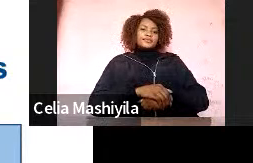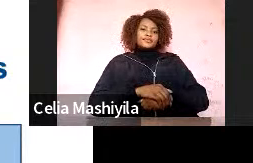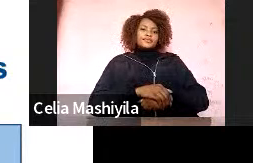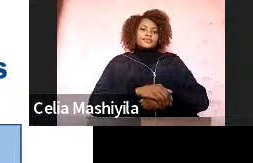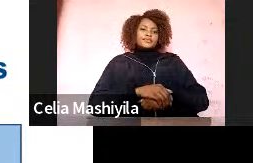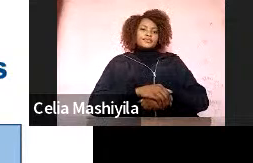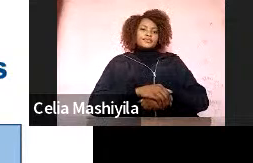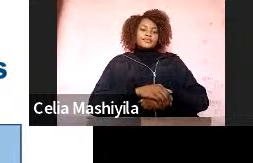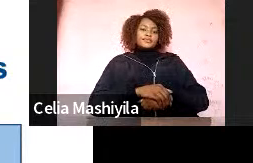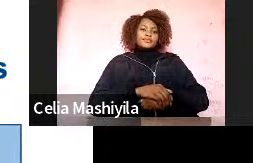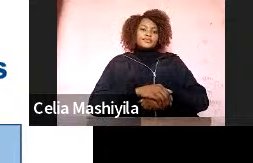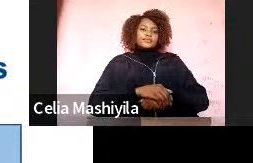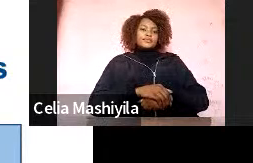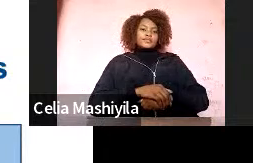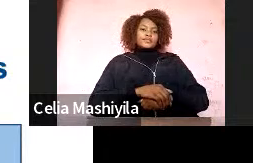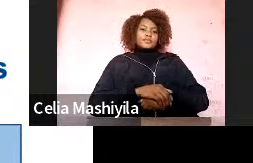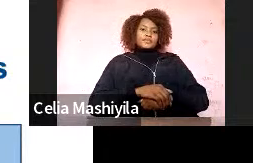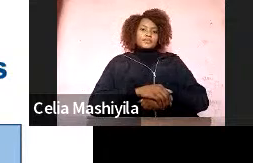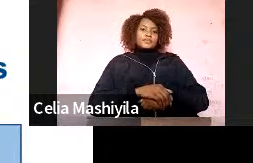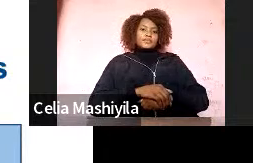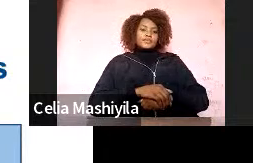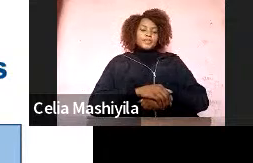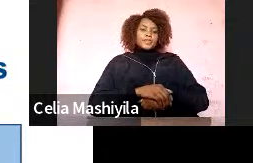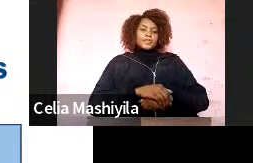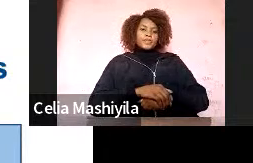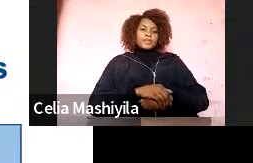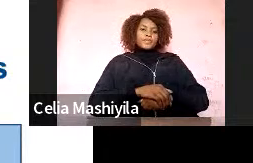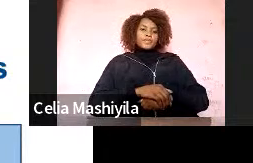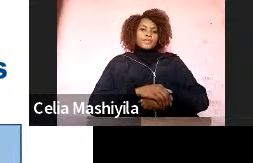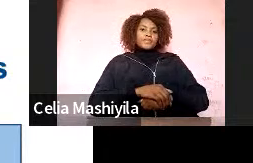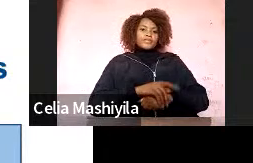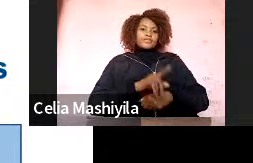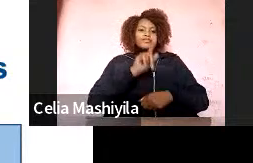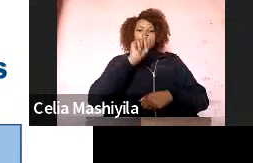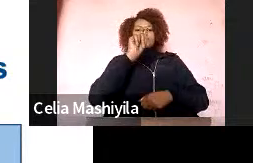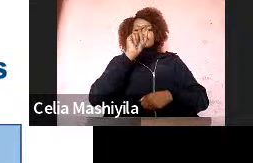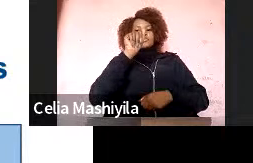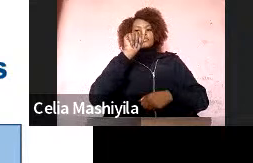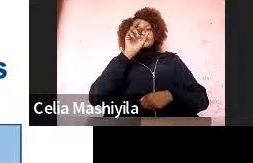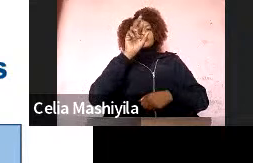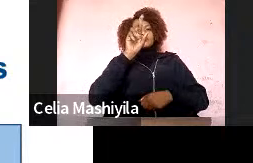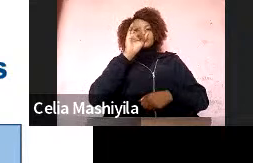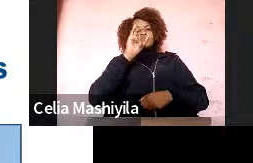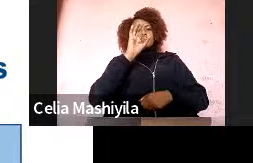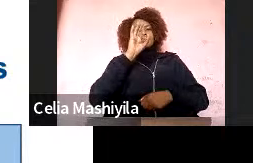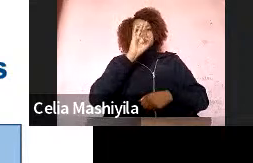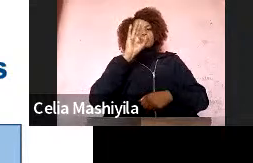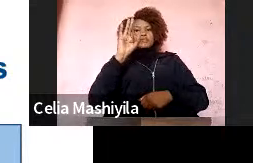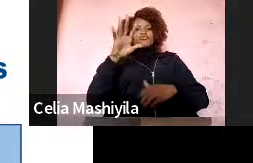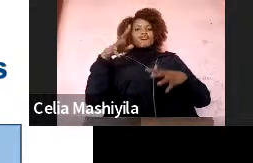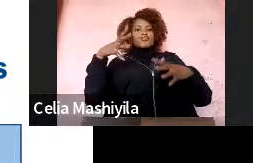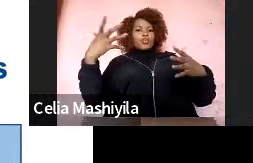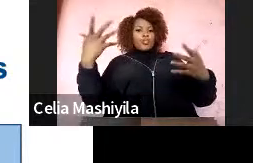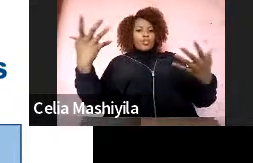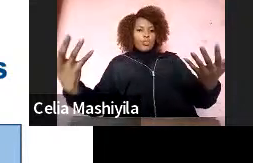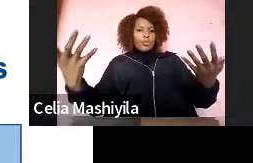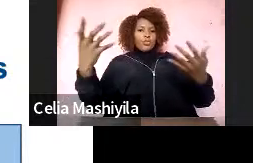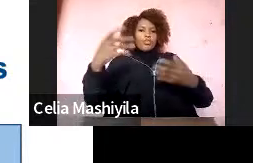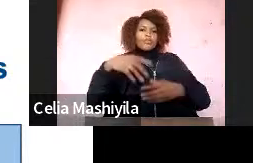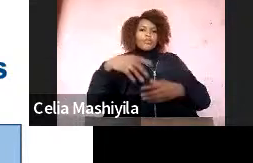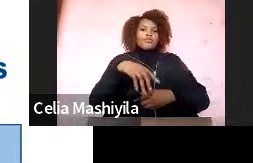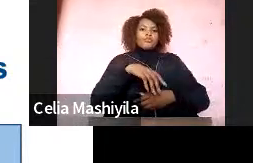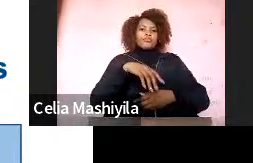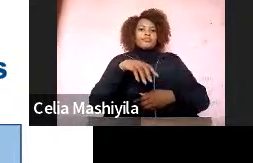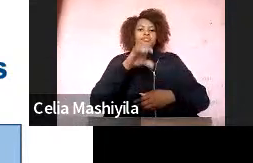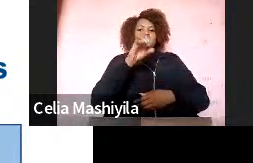Either this relates to tariff, valuation, or origin matters. But of course, all of us, we know